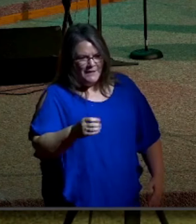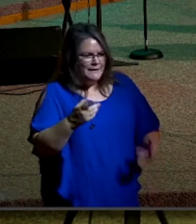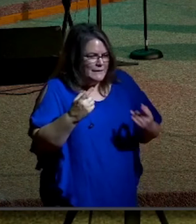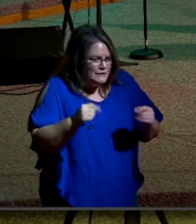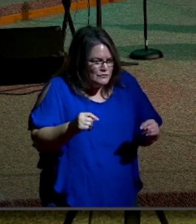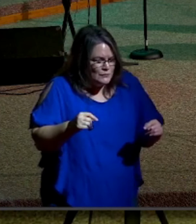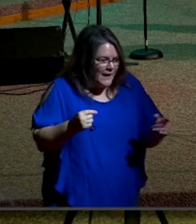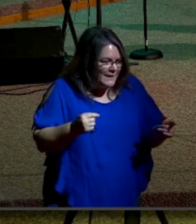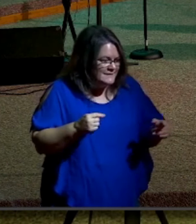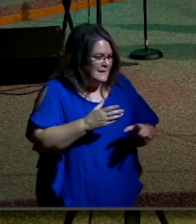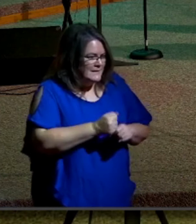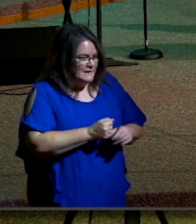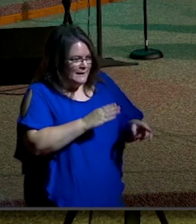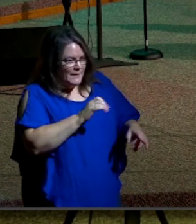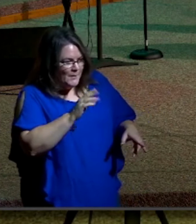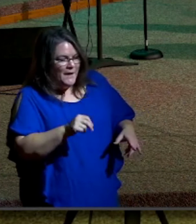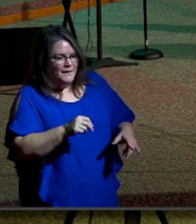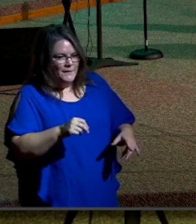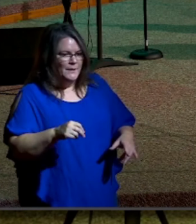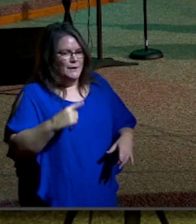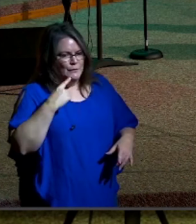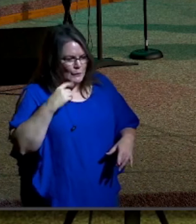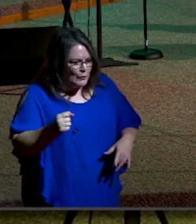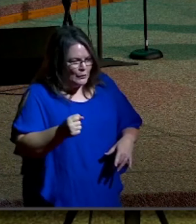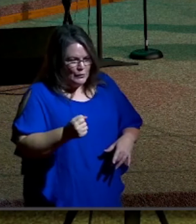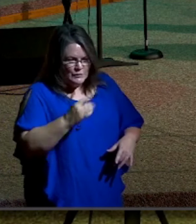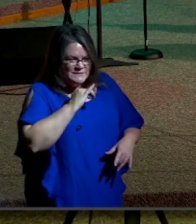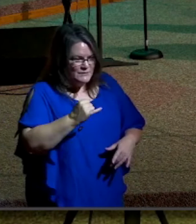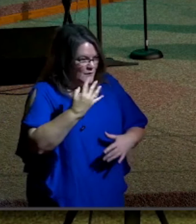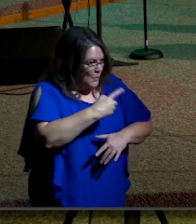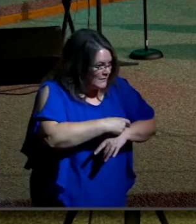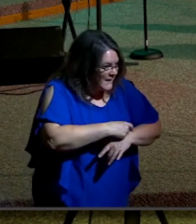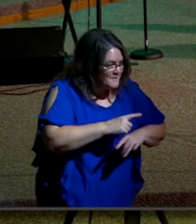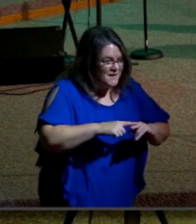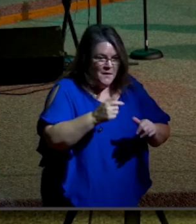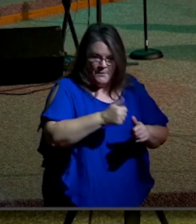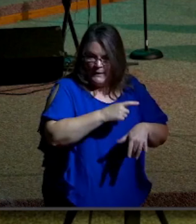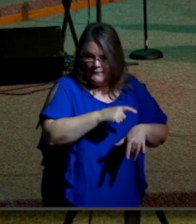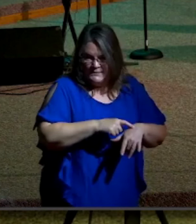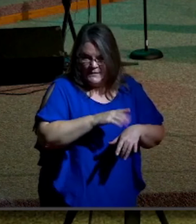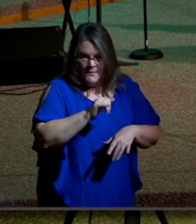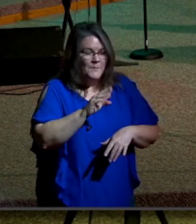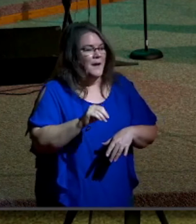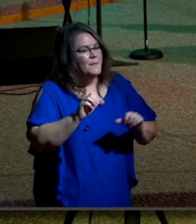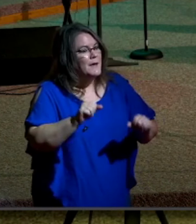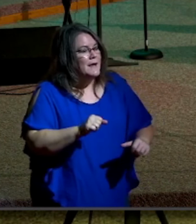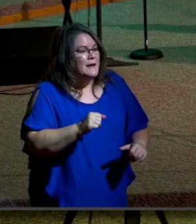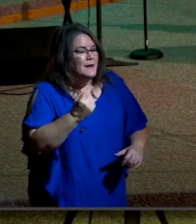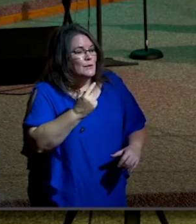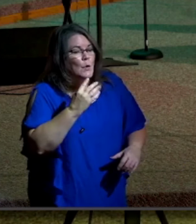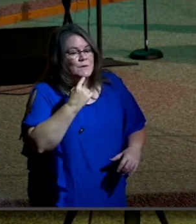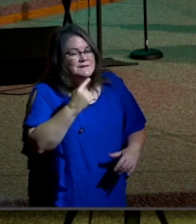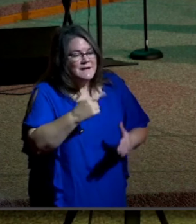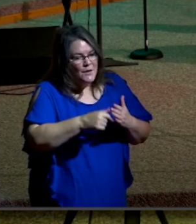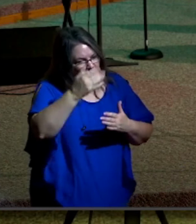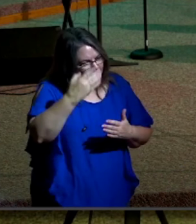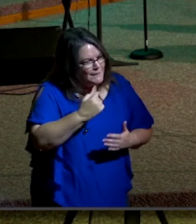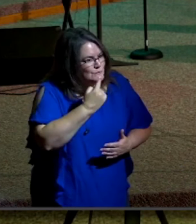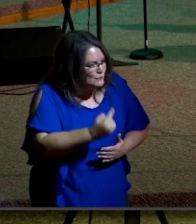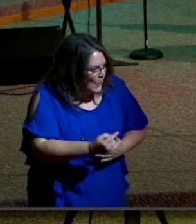Israel four different times. But remember, each time Balaam can only say what God has told him to